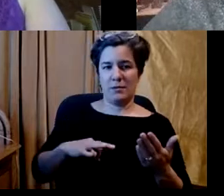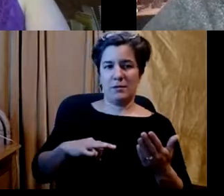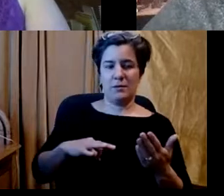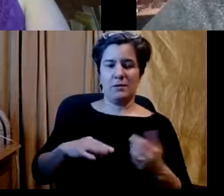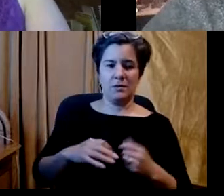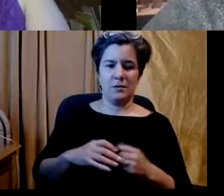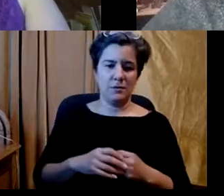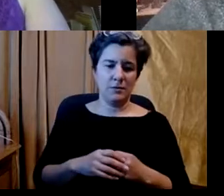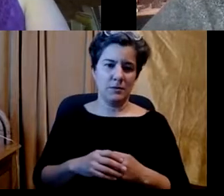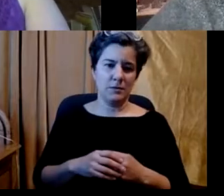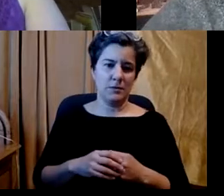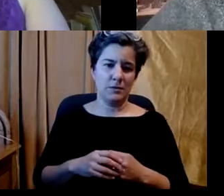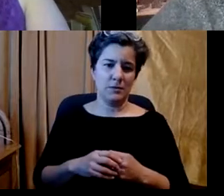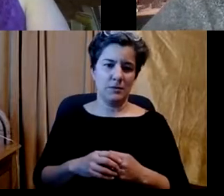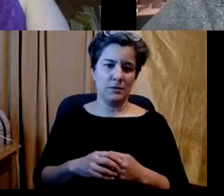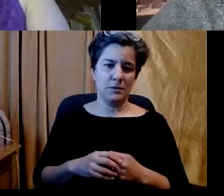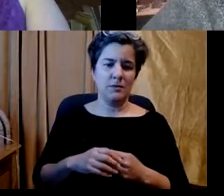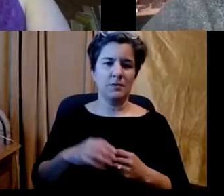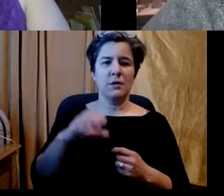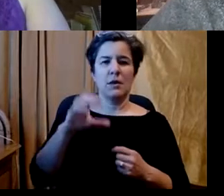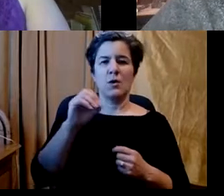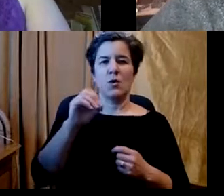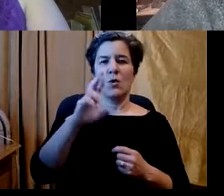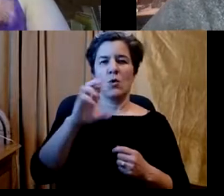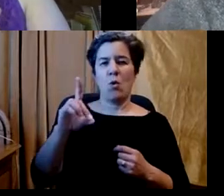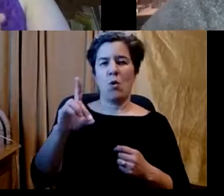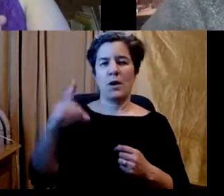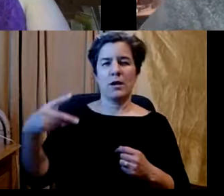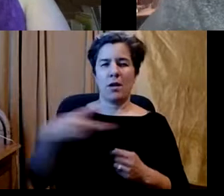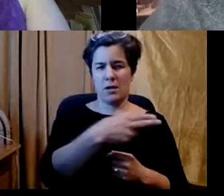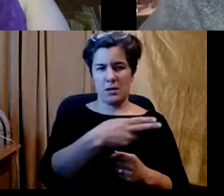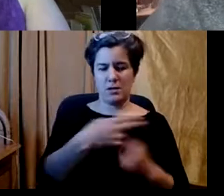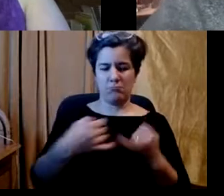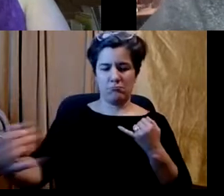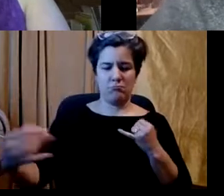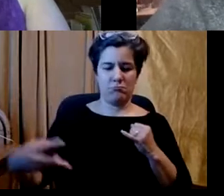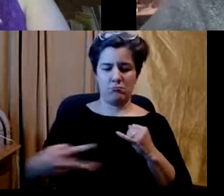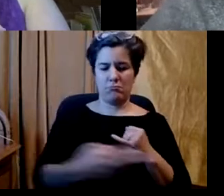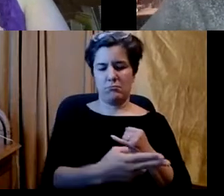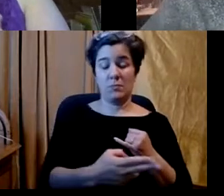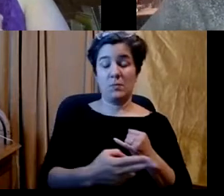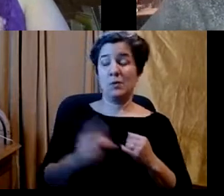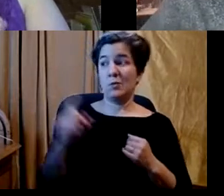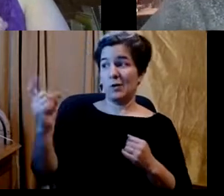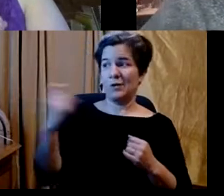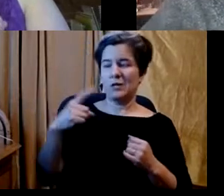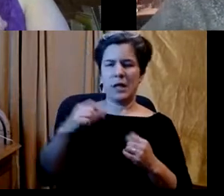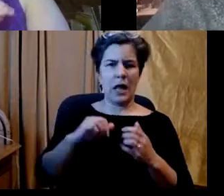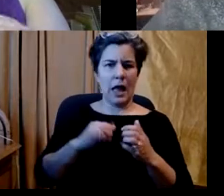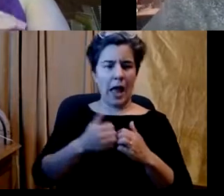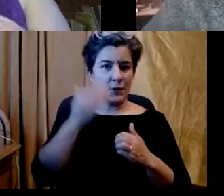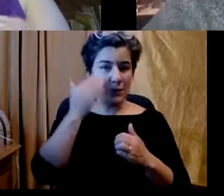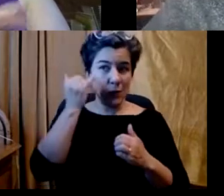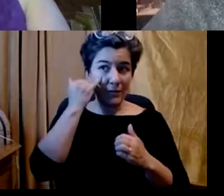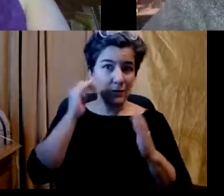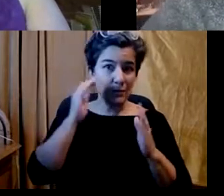As just examples of things for cord cutting. I was mentioning, I think with one of the questions, that how would you know if someone's emotionally available?